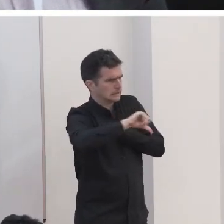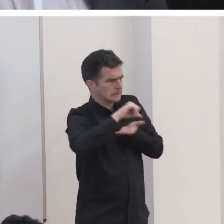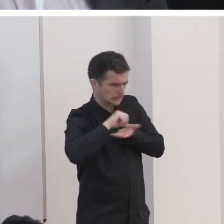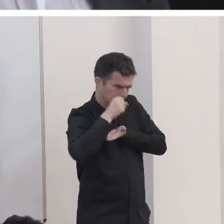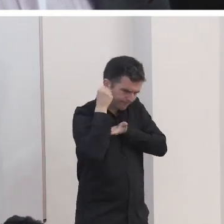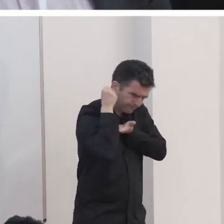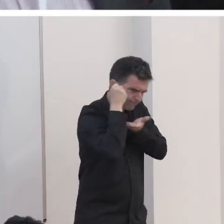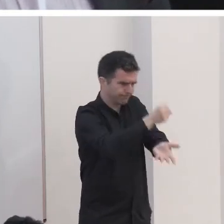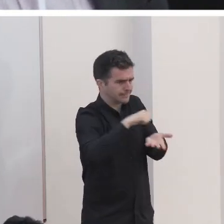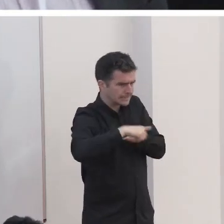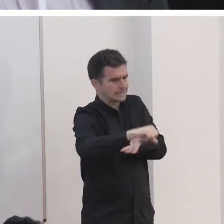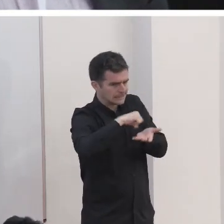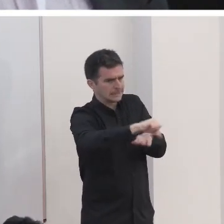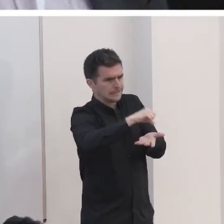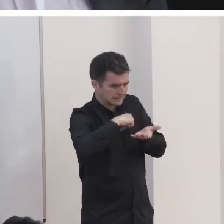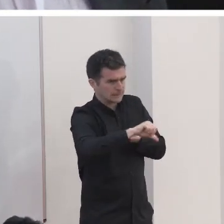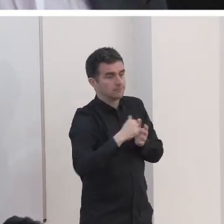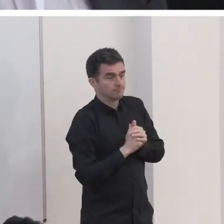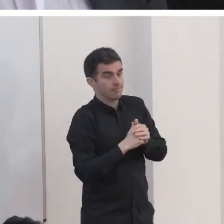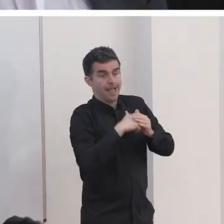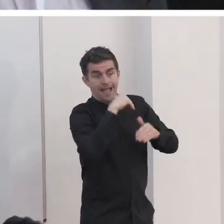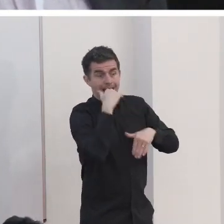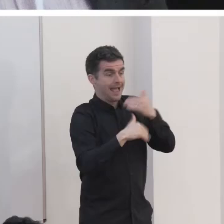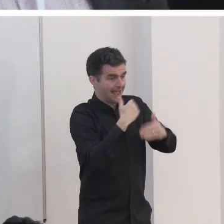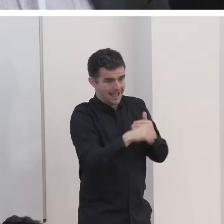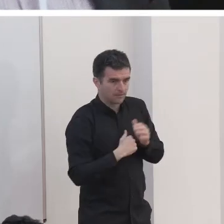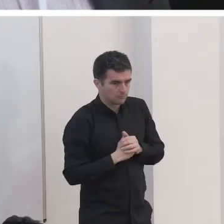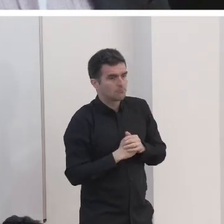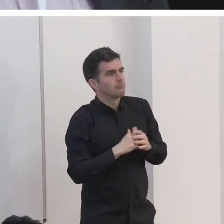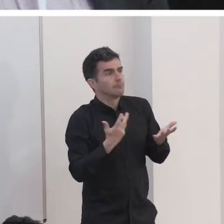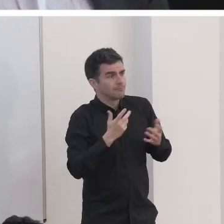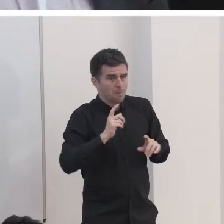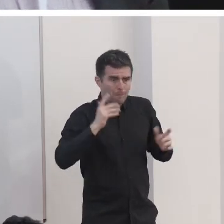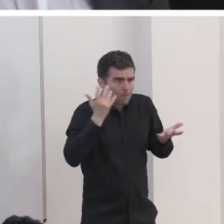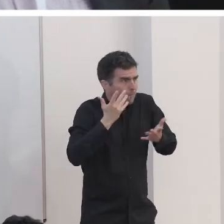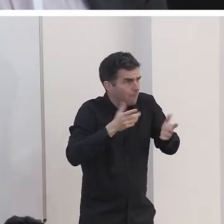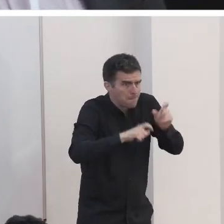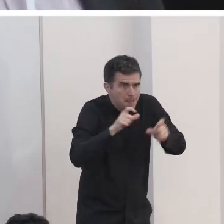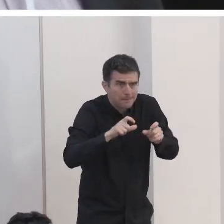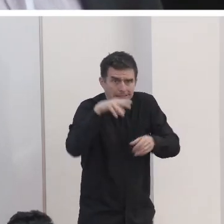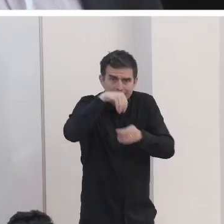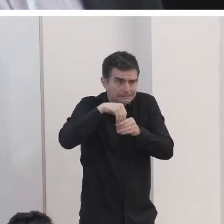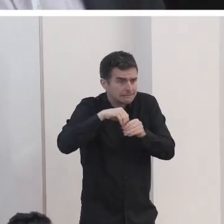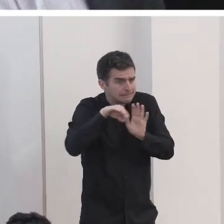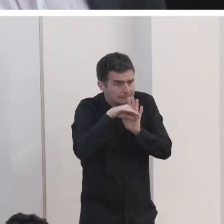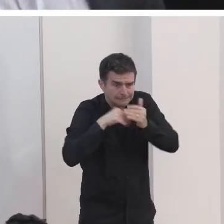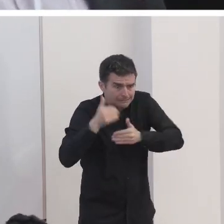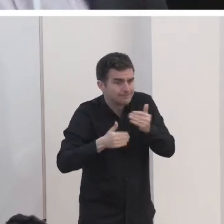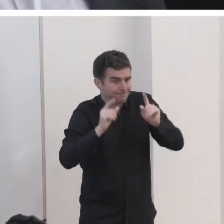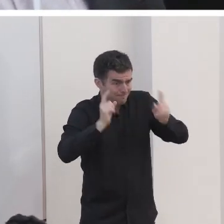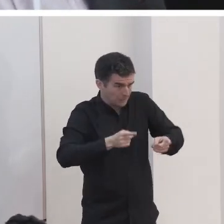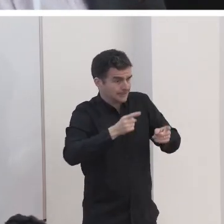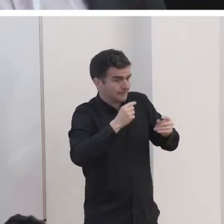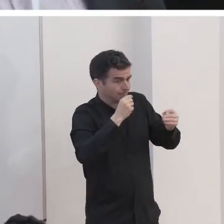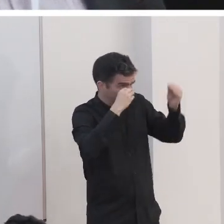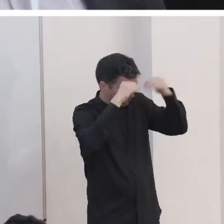Like at the point of their exam, they said, no, we can't allow you except you pay fee. These guys went to this